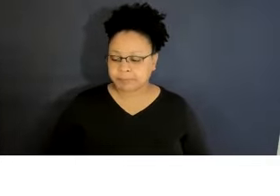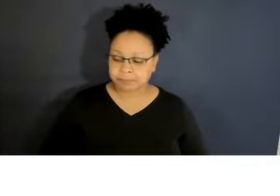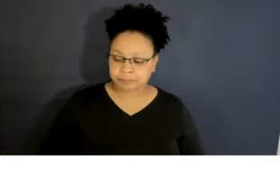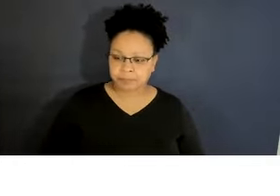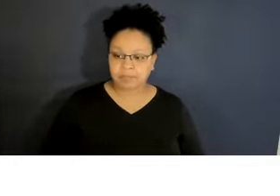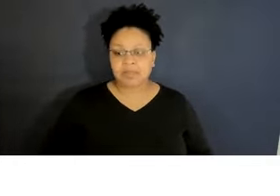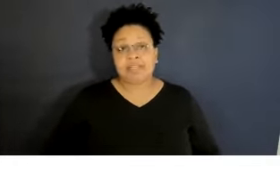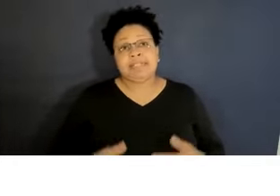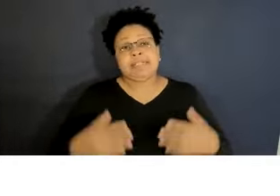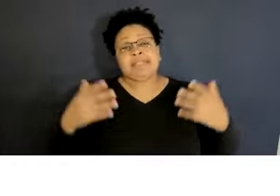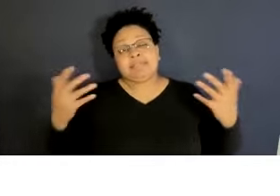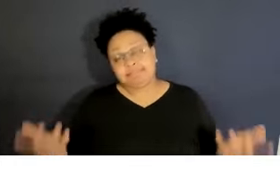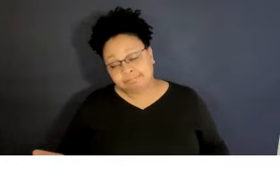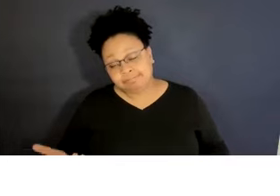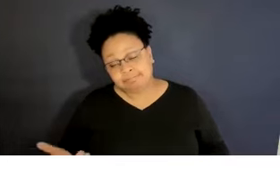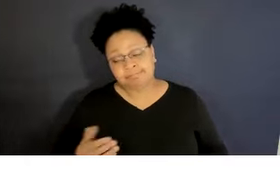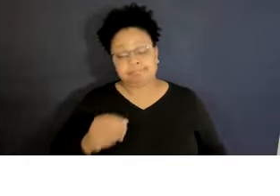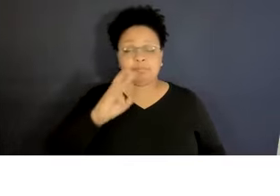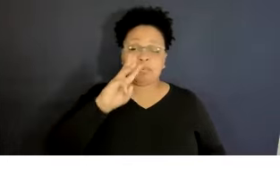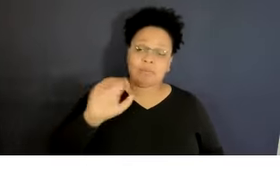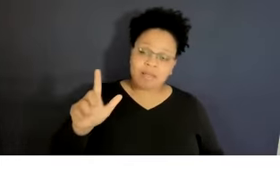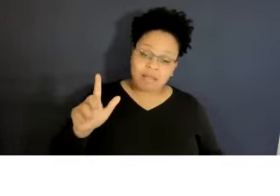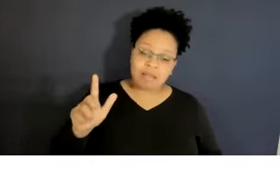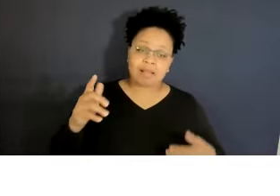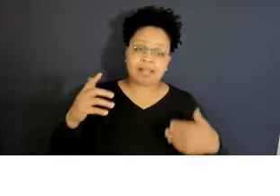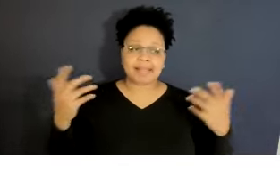Oh yeah. So many to